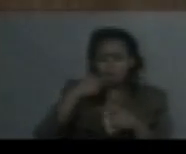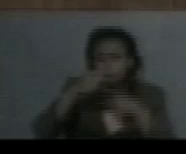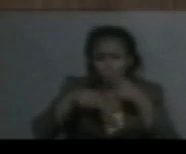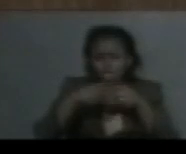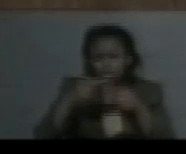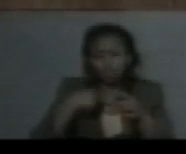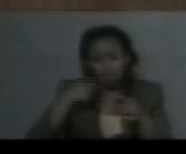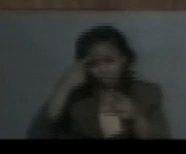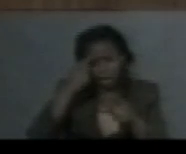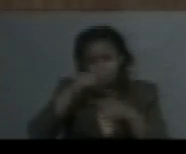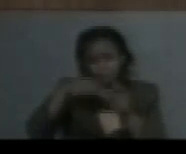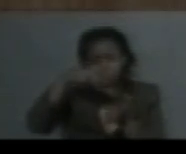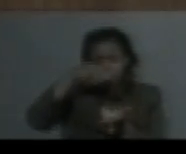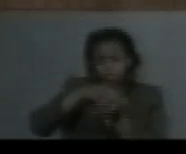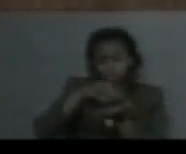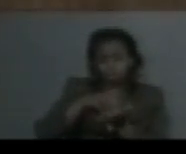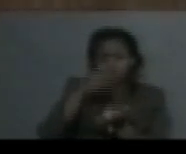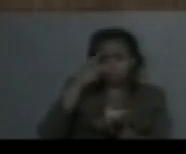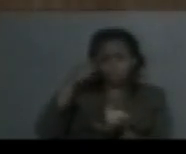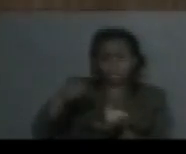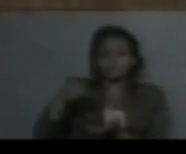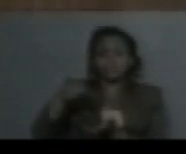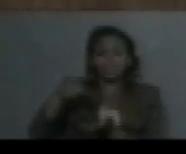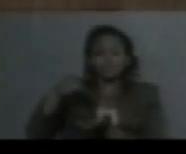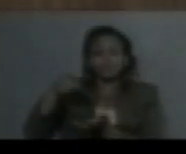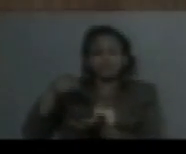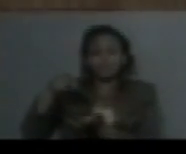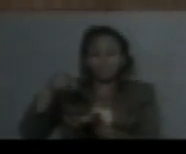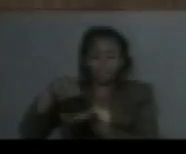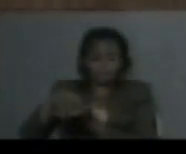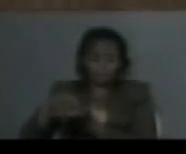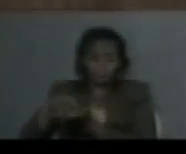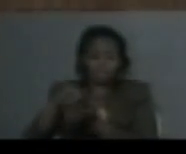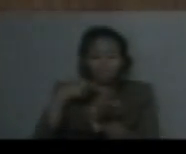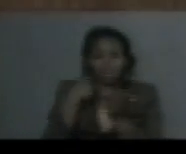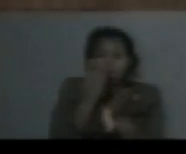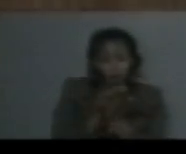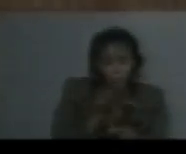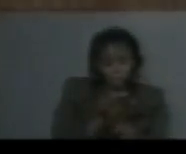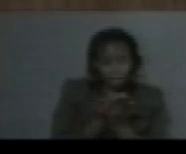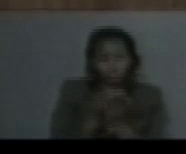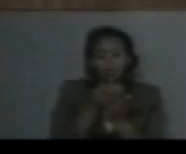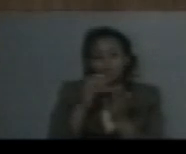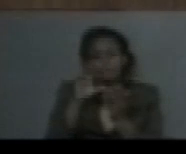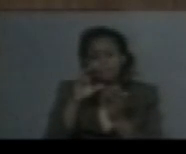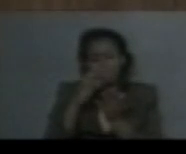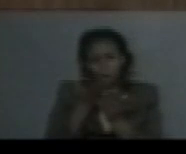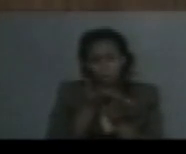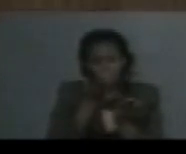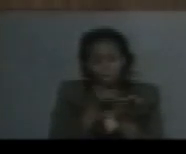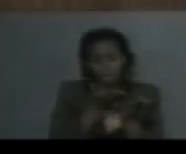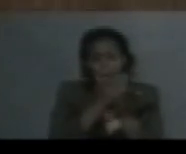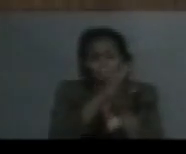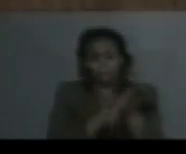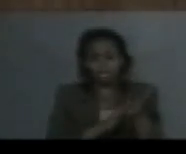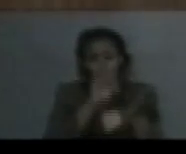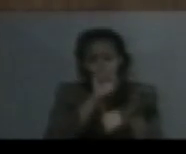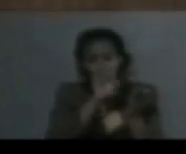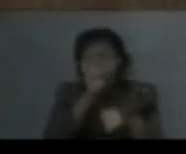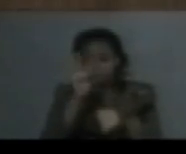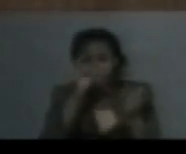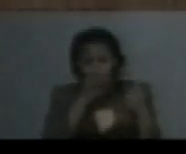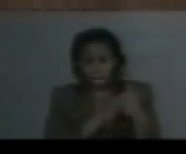what is the position in the case we are dealing with. The recommendations are found at page 148 of the